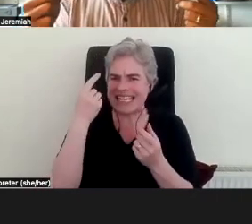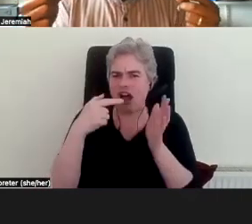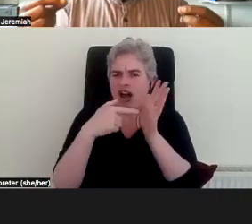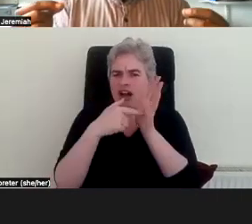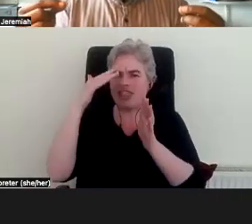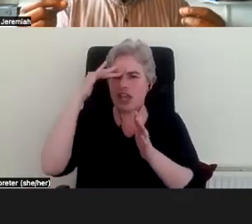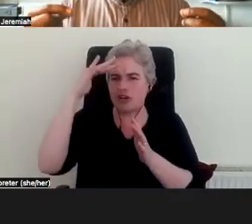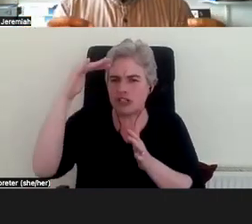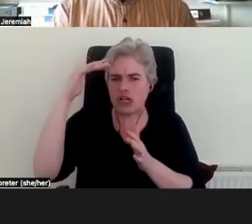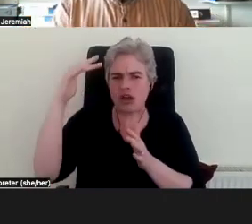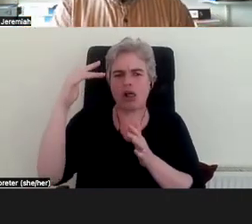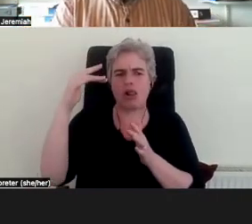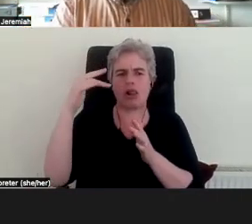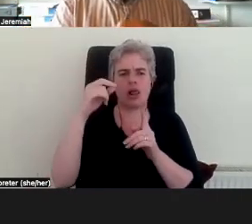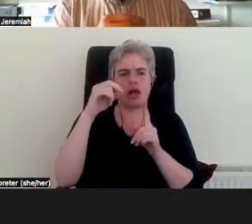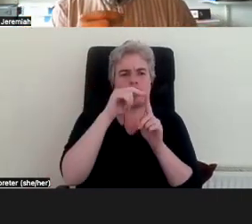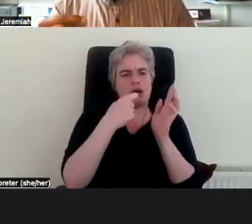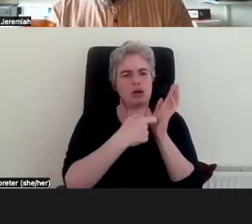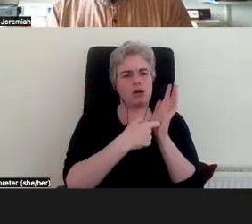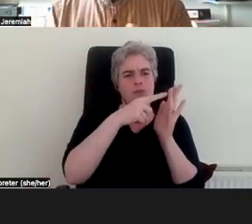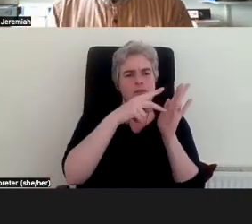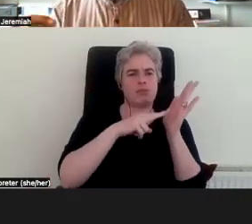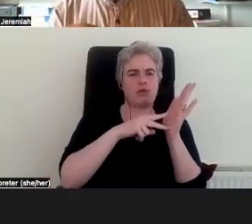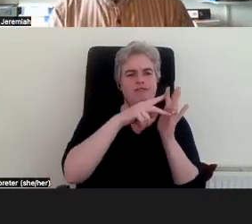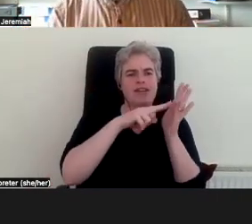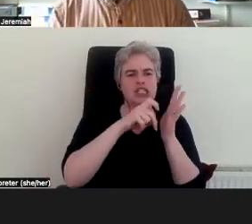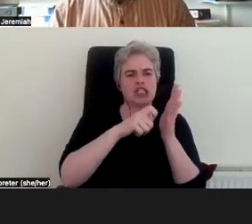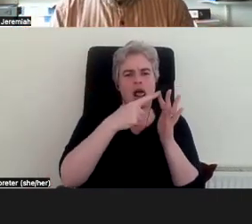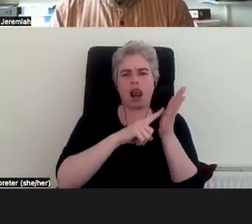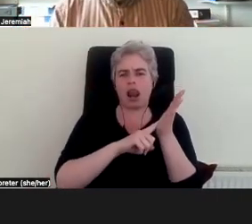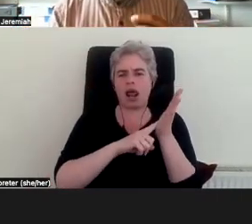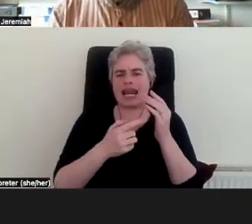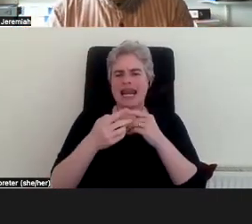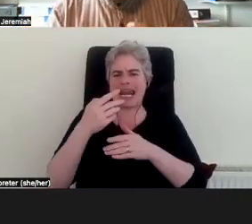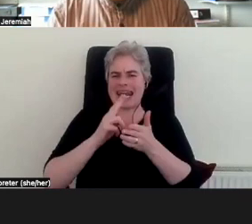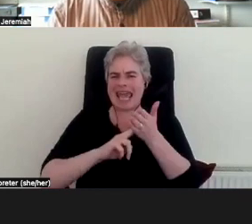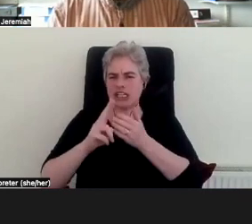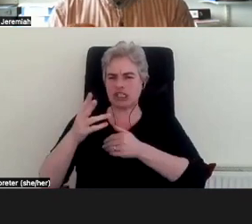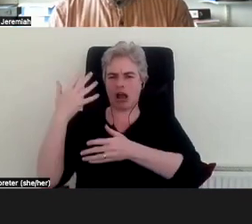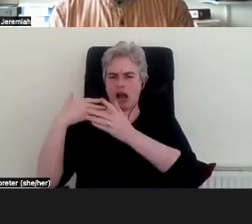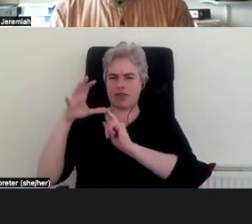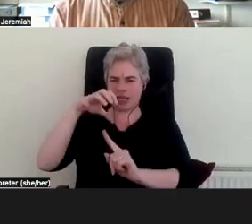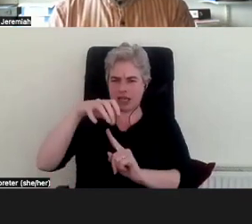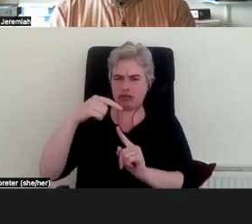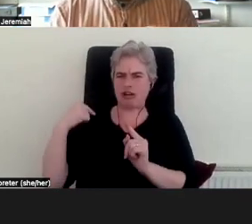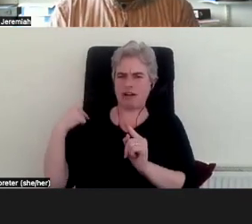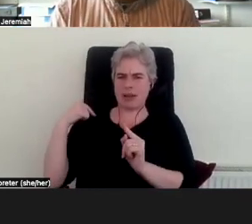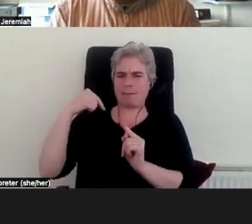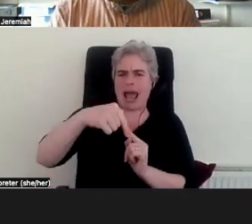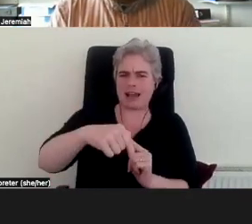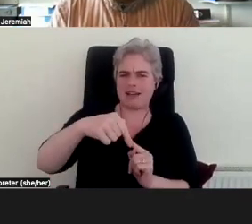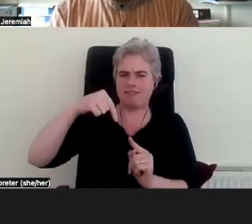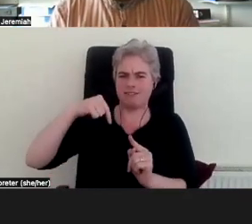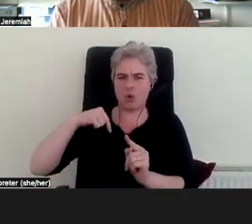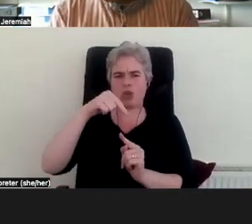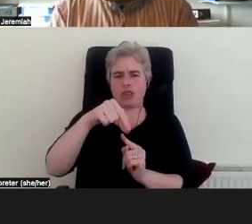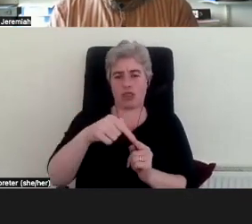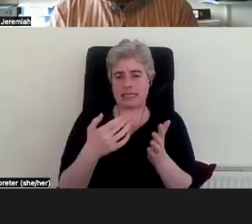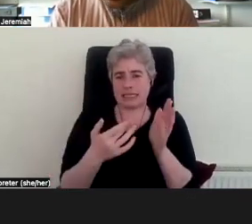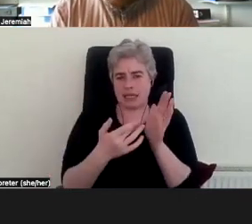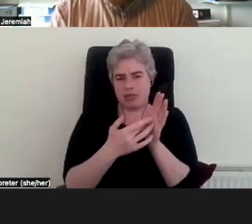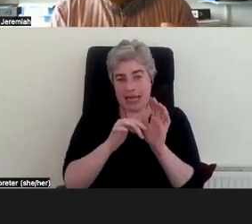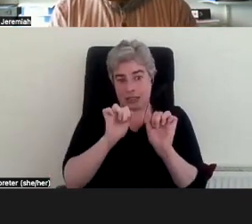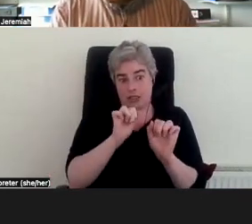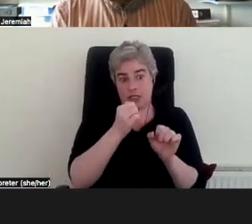providential nature of the empire traveling back and forth is very critical in understanding how Church of England's views